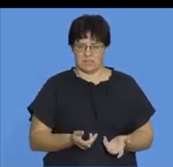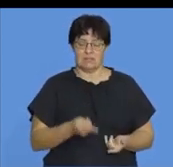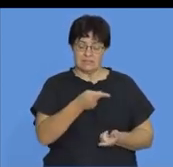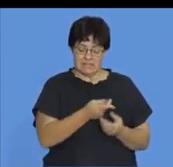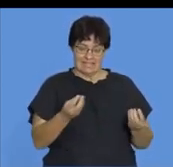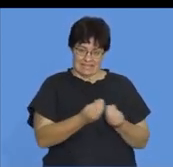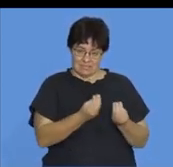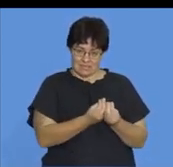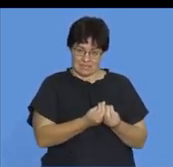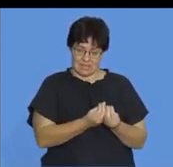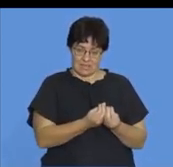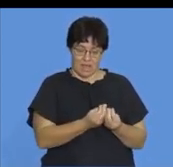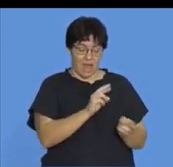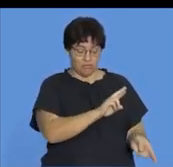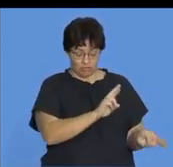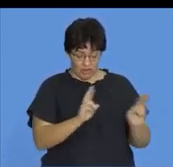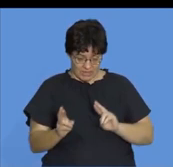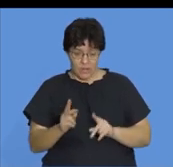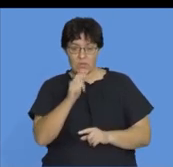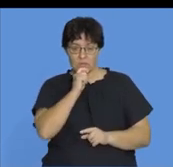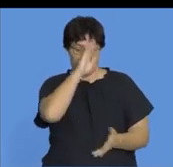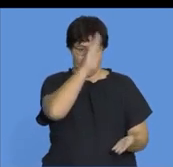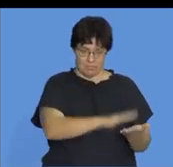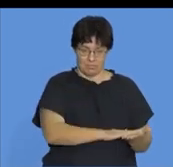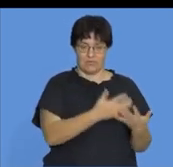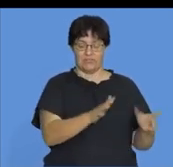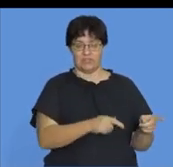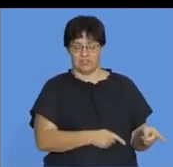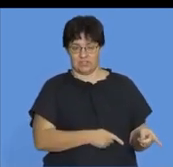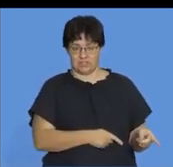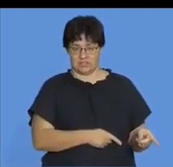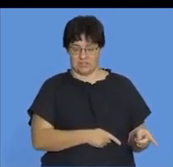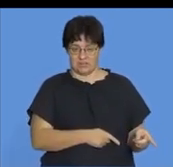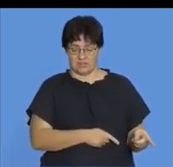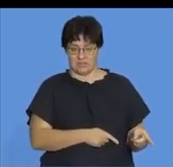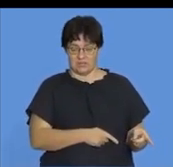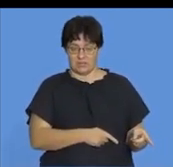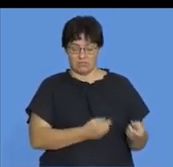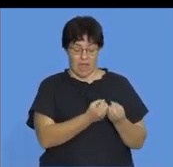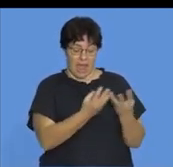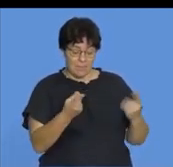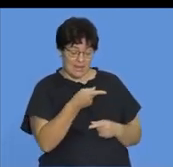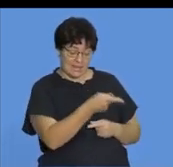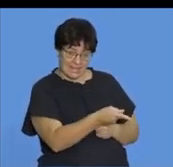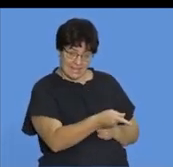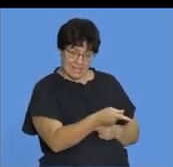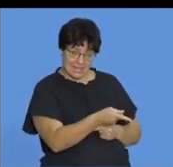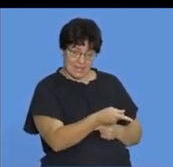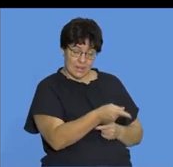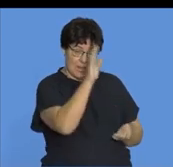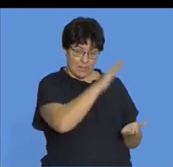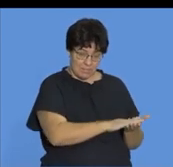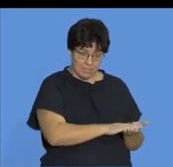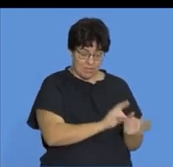the substance or the reactant that gets used up. So the amount of product that is obtained